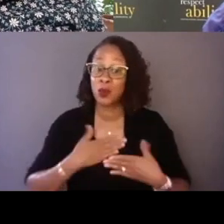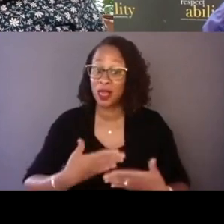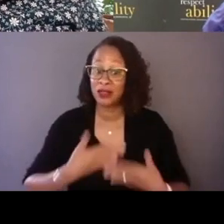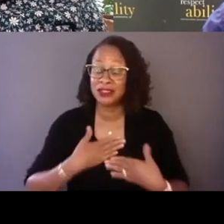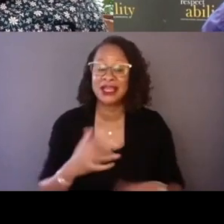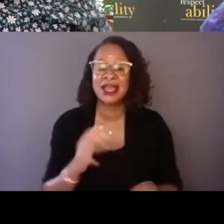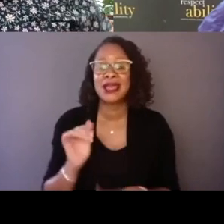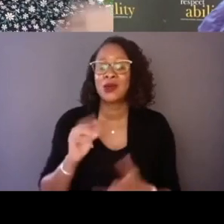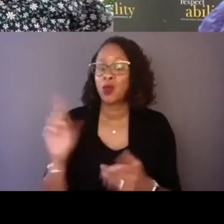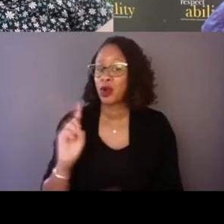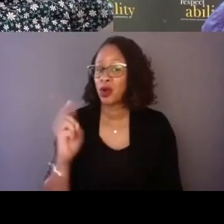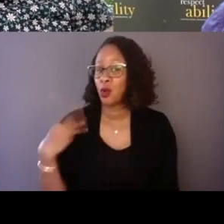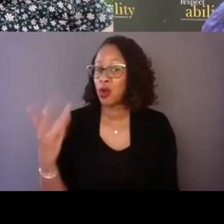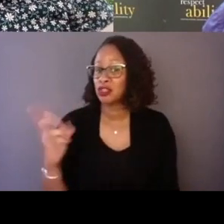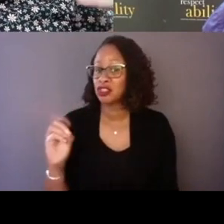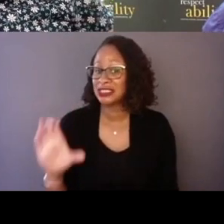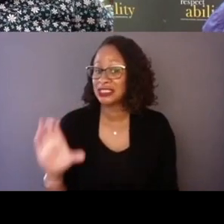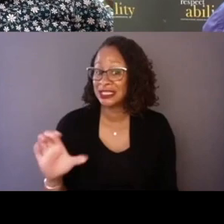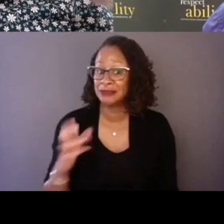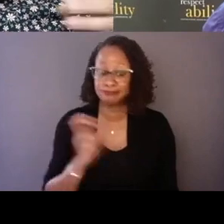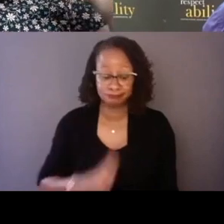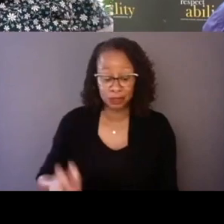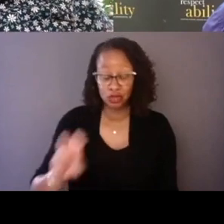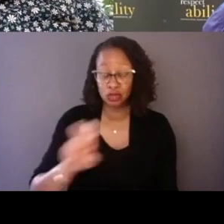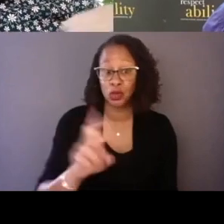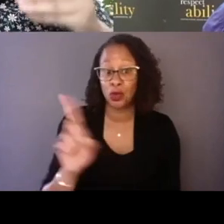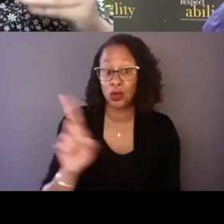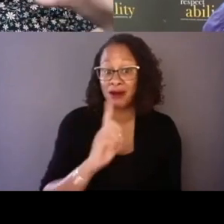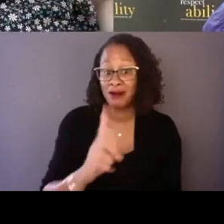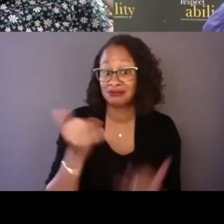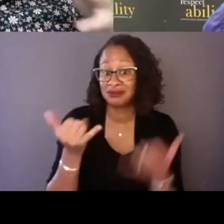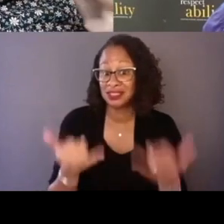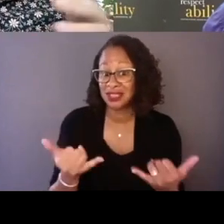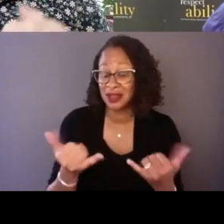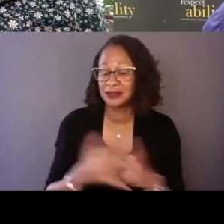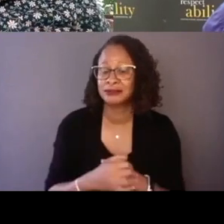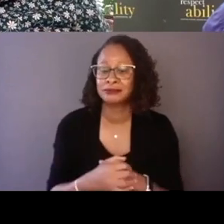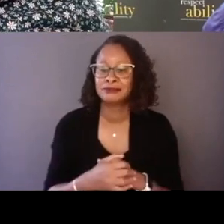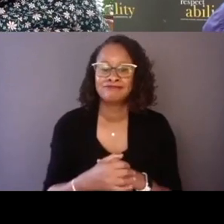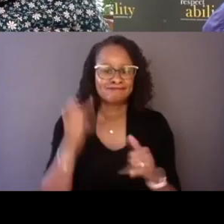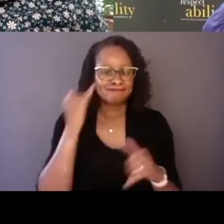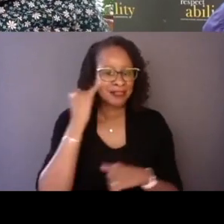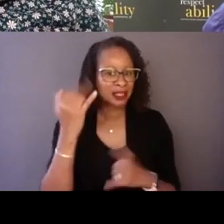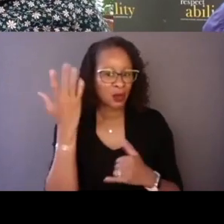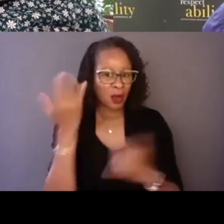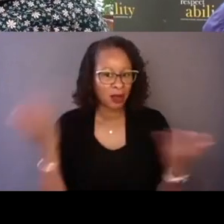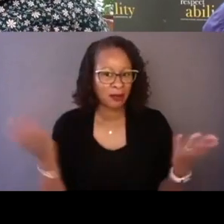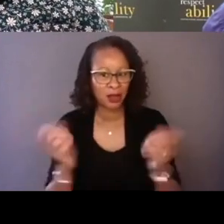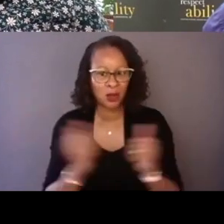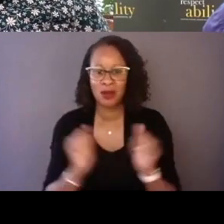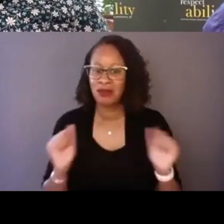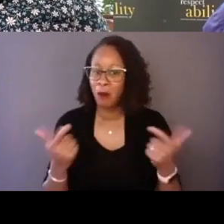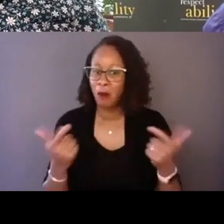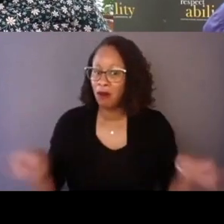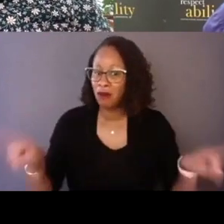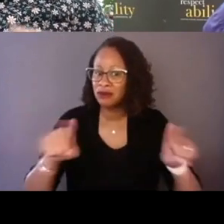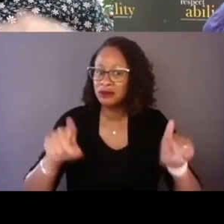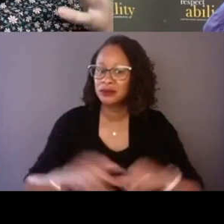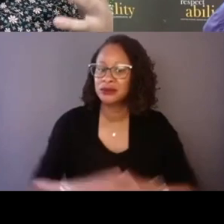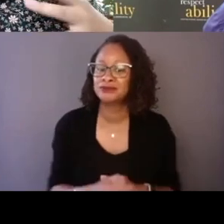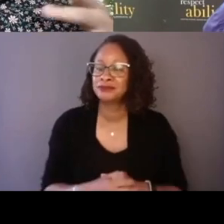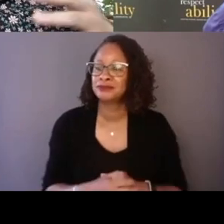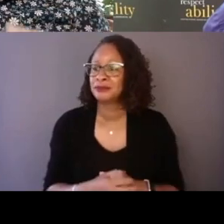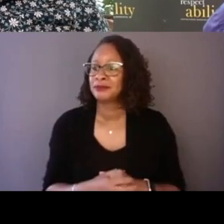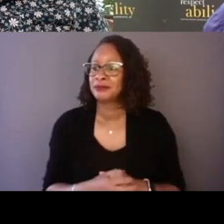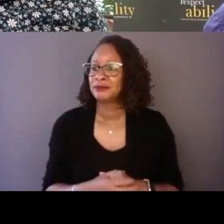D.C. My journey towards where I am today, a little bit of an idea of why I'm here with all of you, is that I